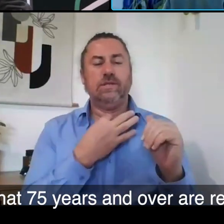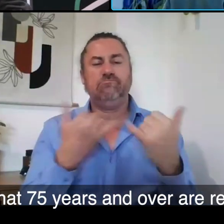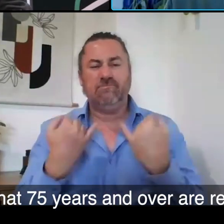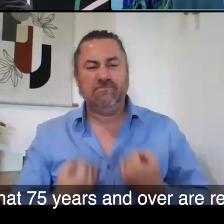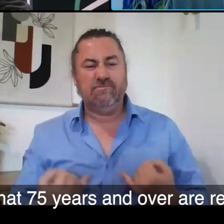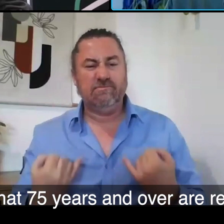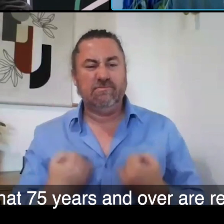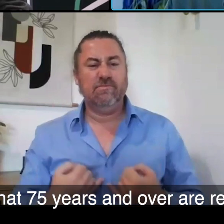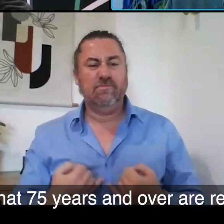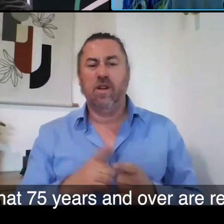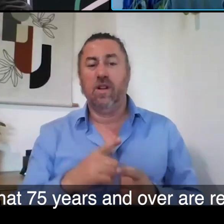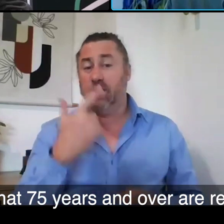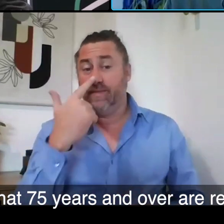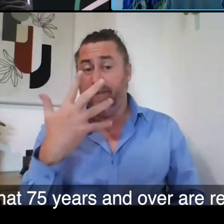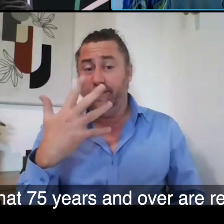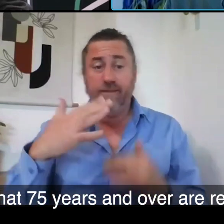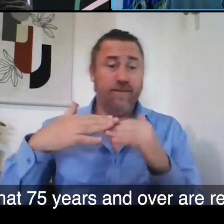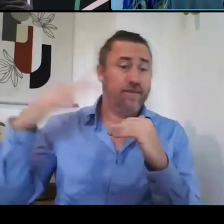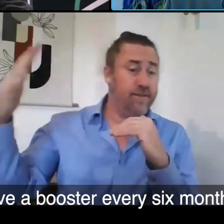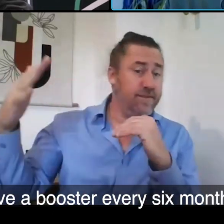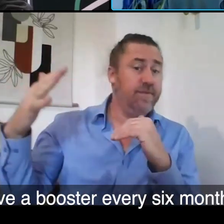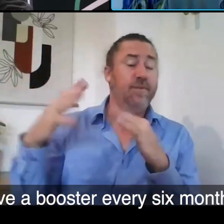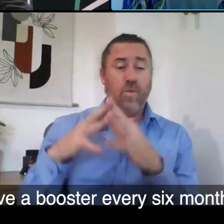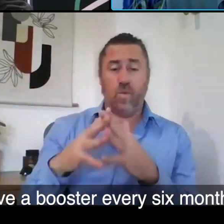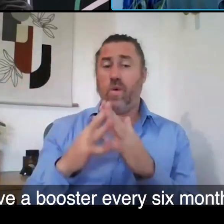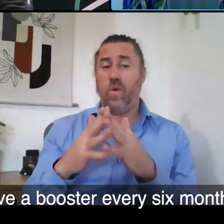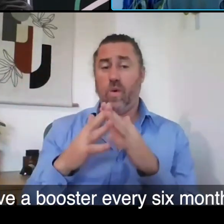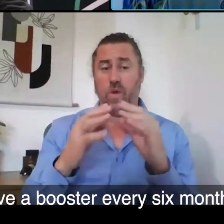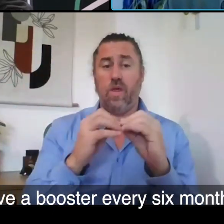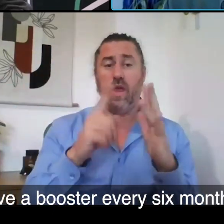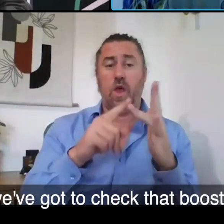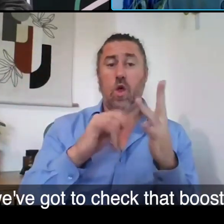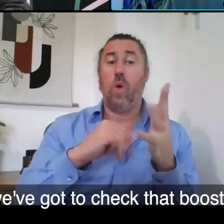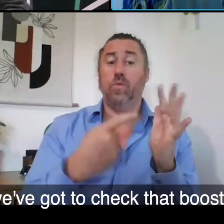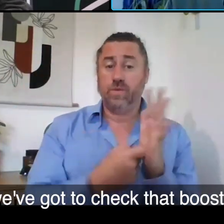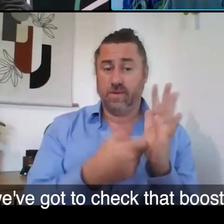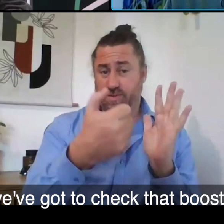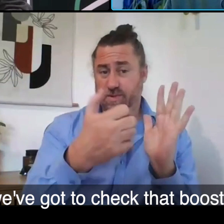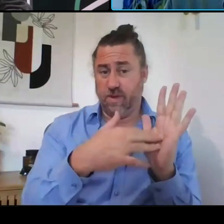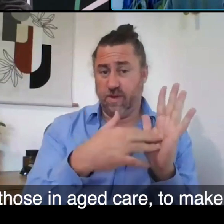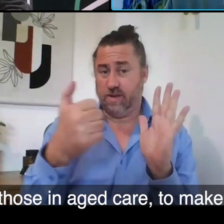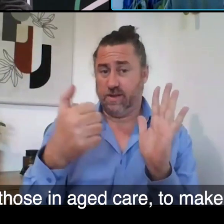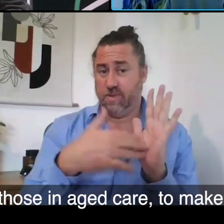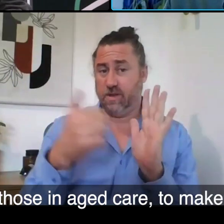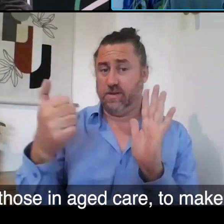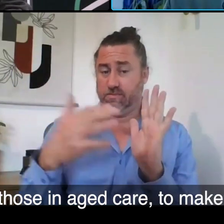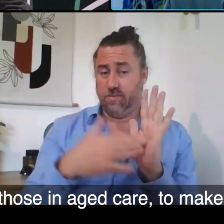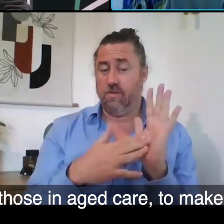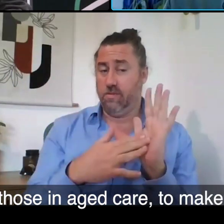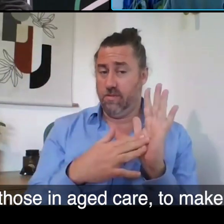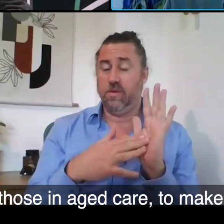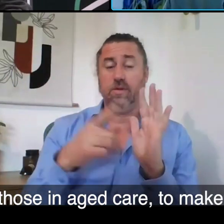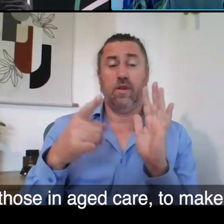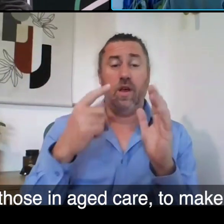So particularly that's 75 years and over are recommended to have a booster every 6 months. So we've got to check that booster status, including those in